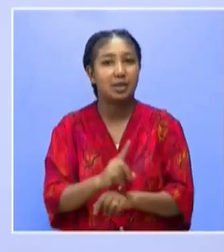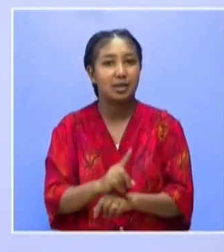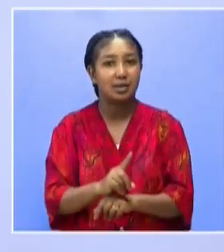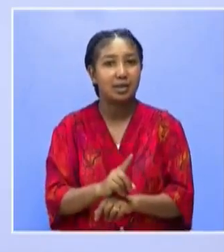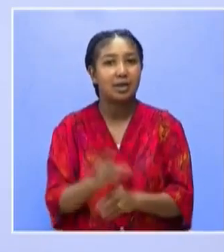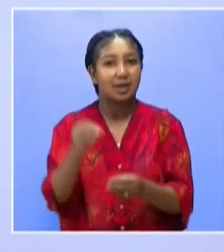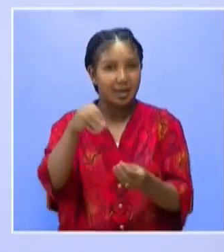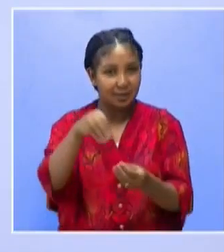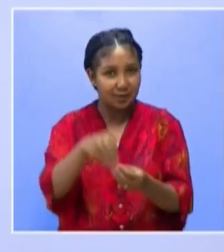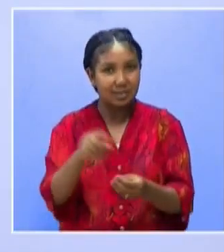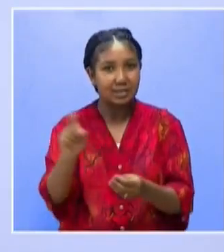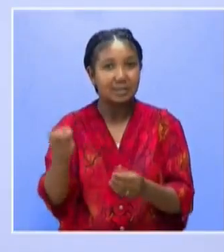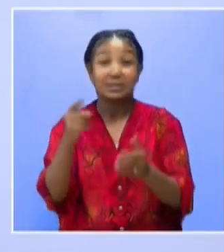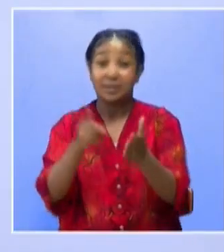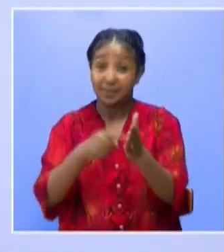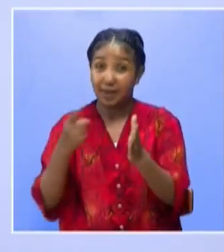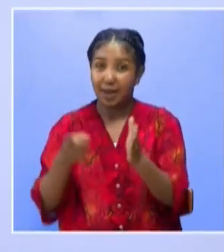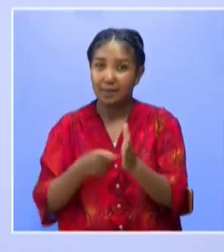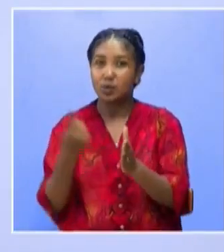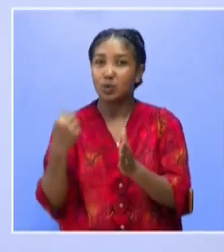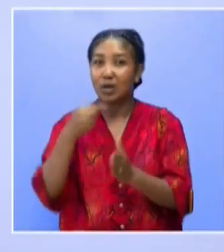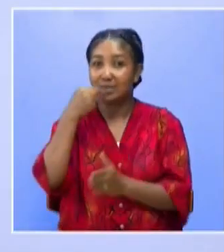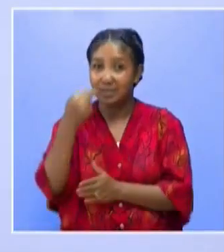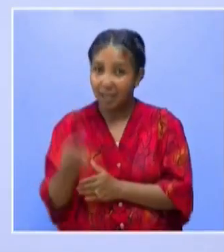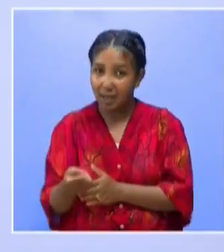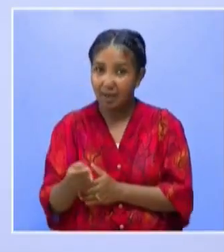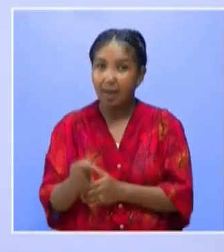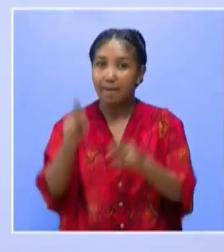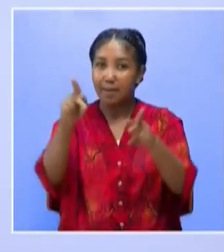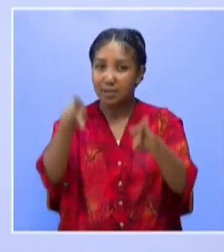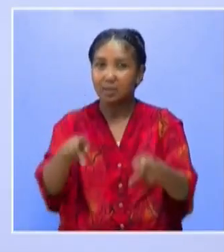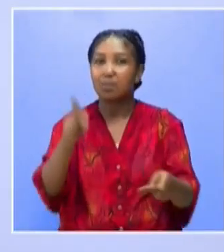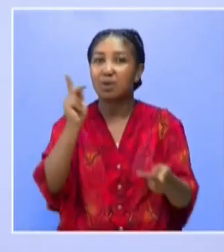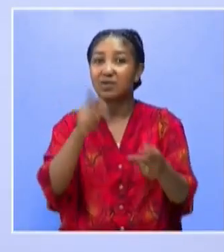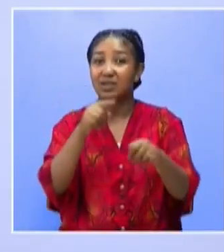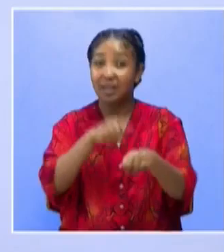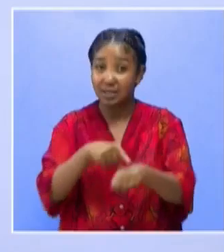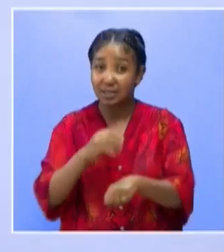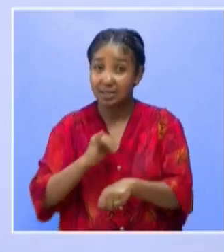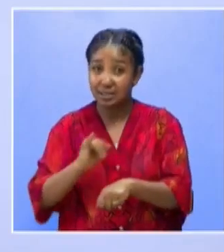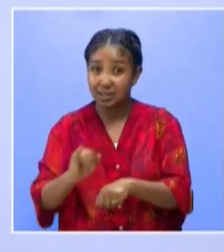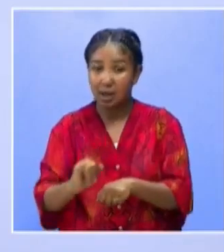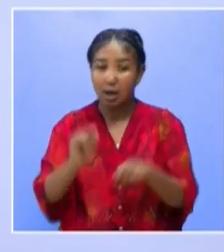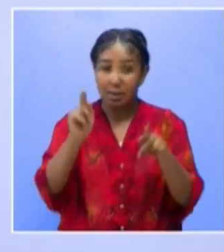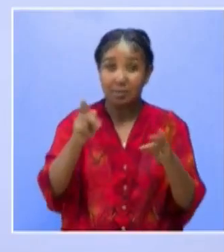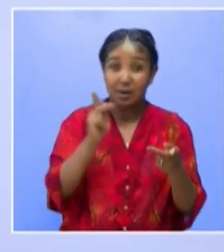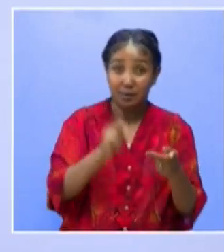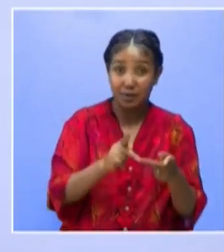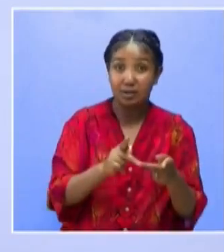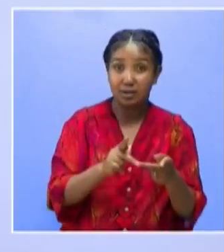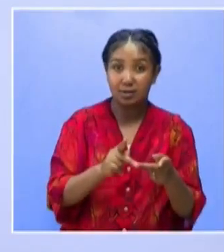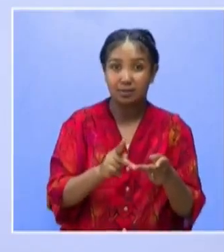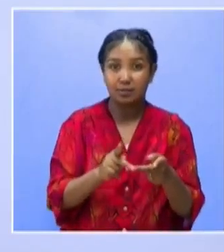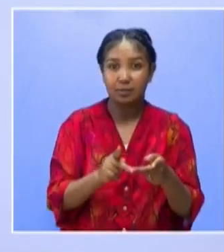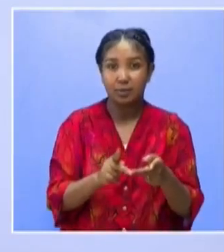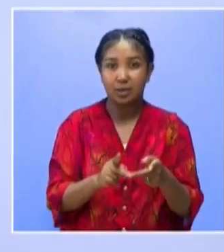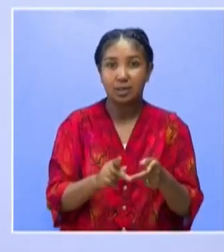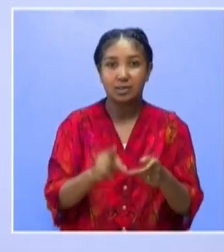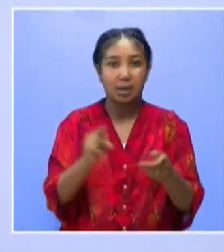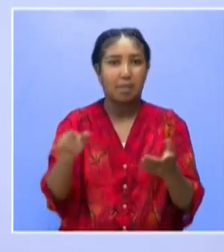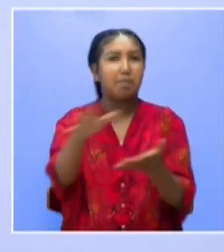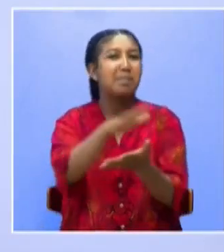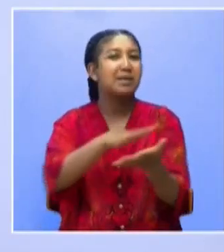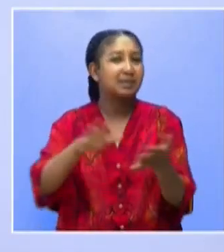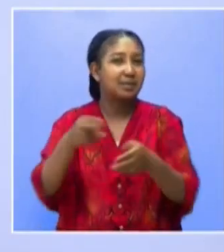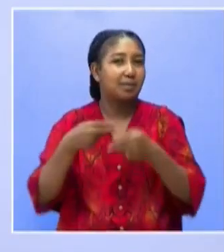Even sometimes we can say present perfect tense is. Present perfect tense is the mixed